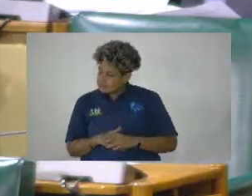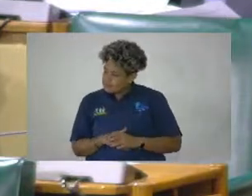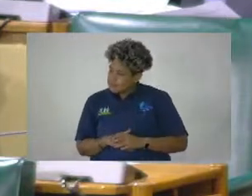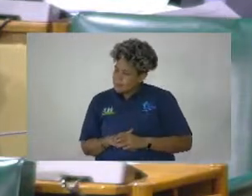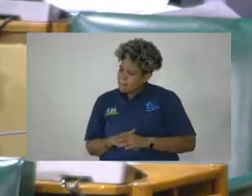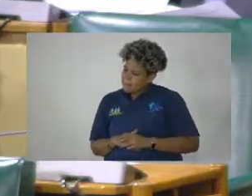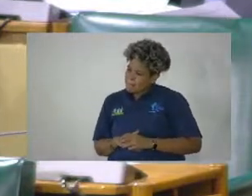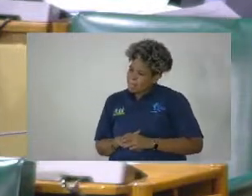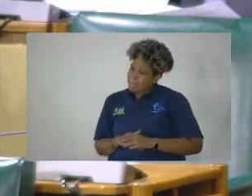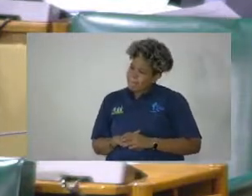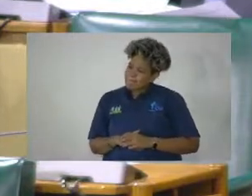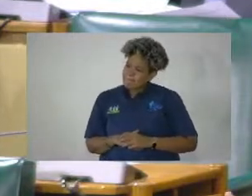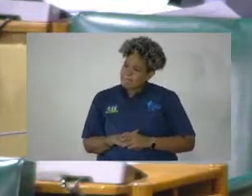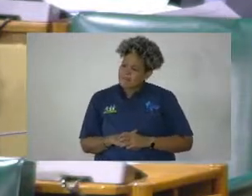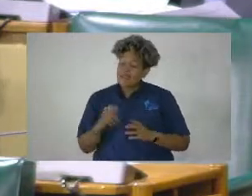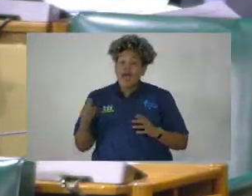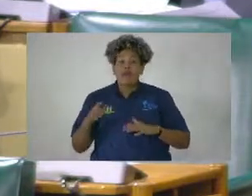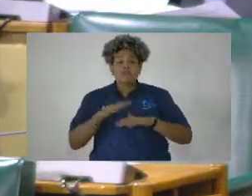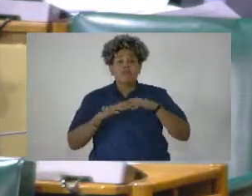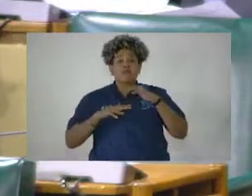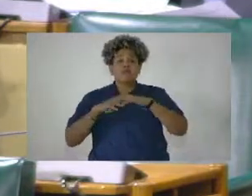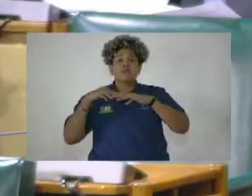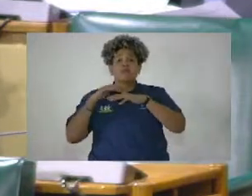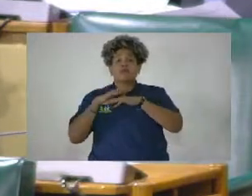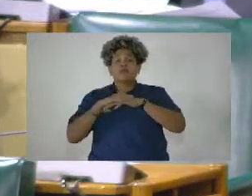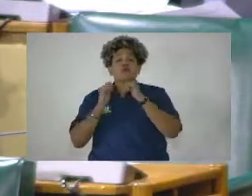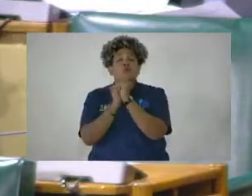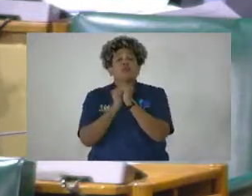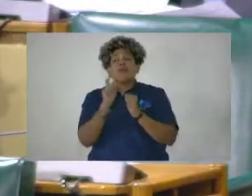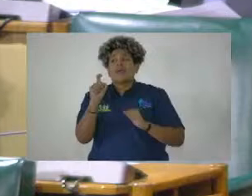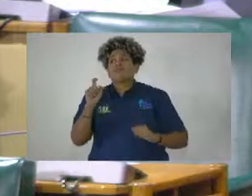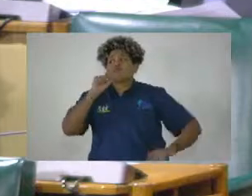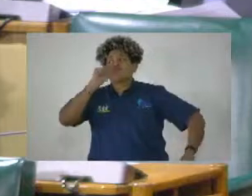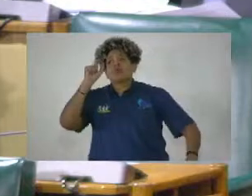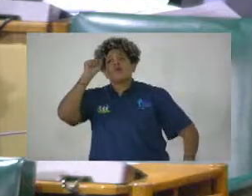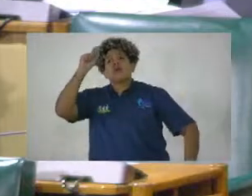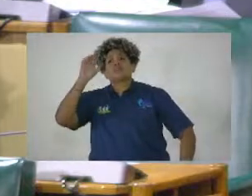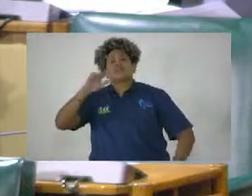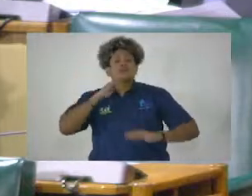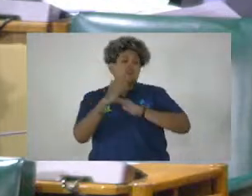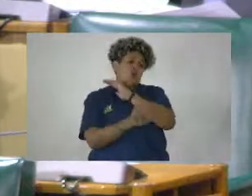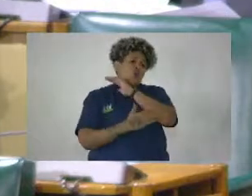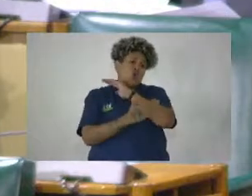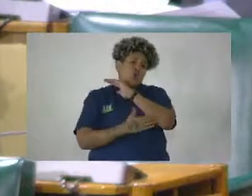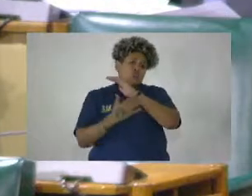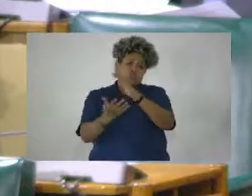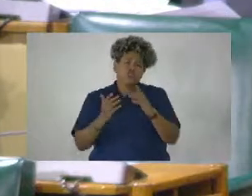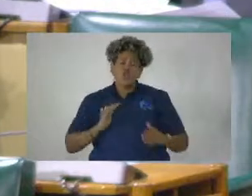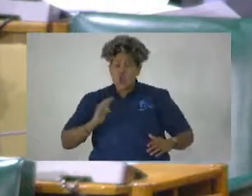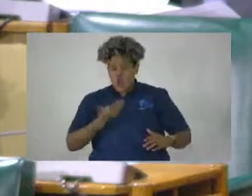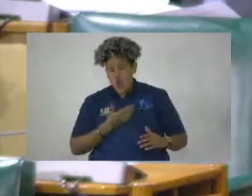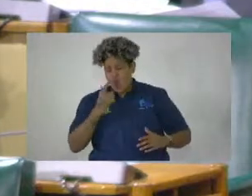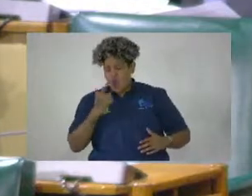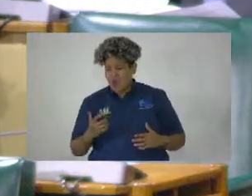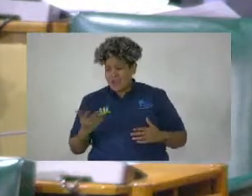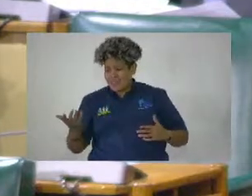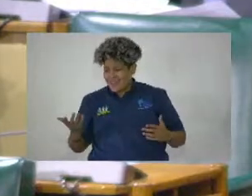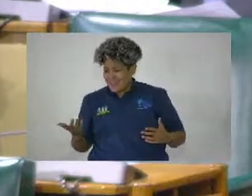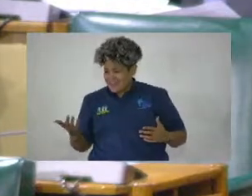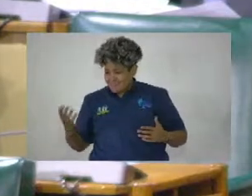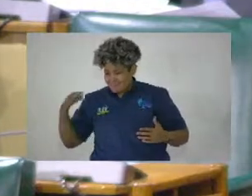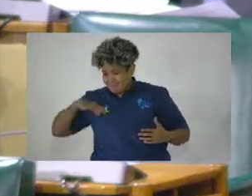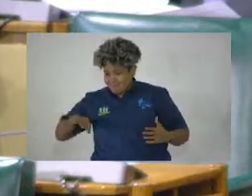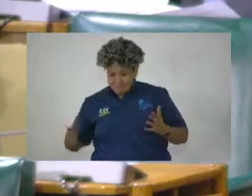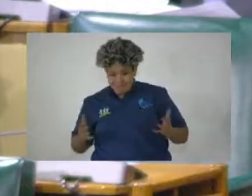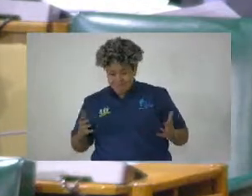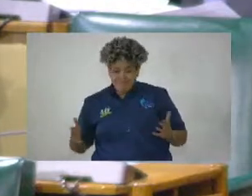And it all has to go together. Yeah? We have to understand, as a country, our bread is buttered